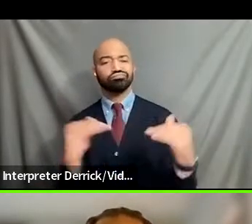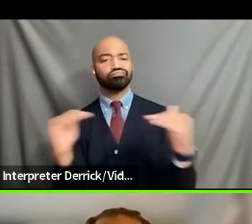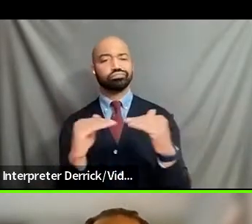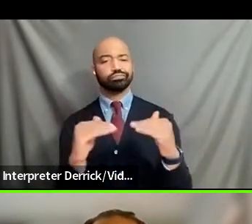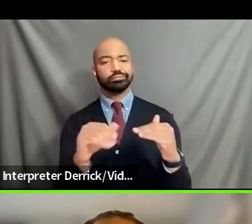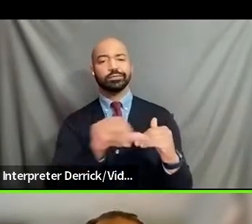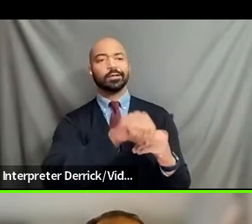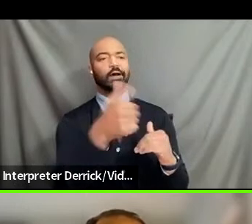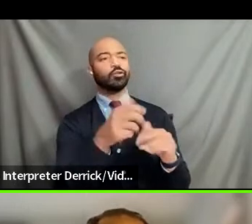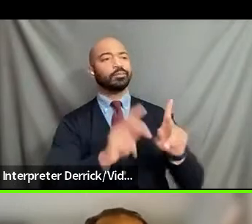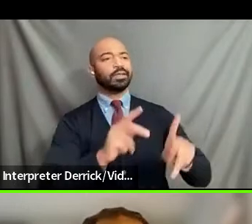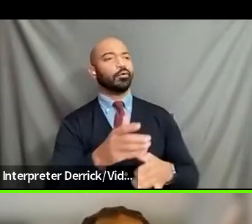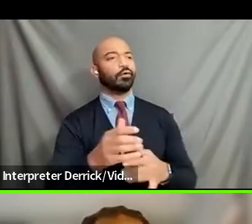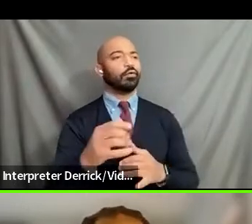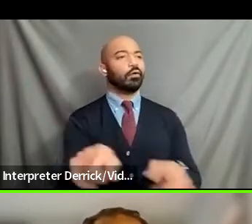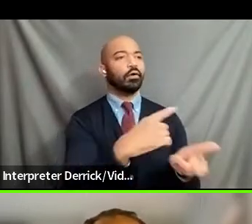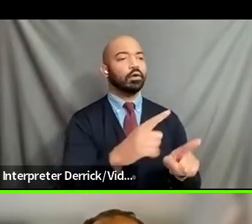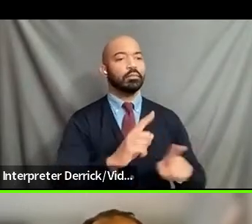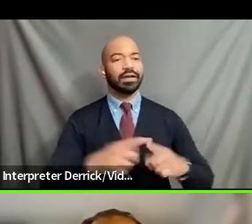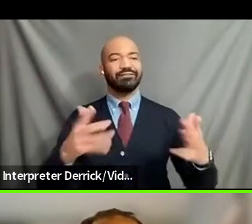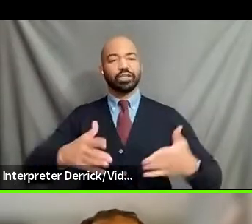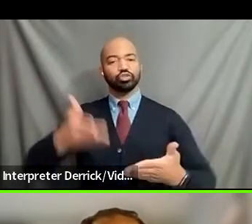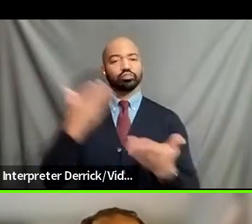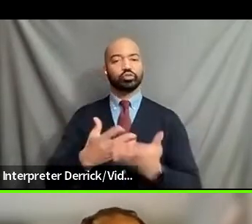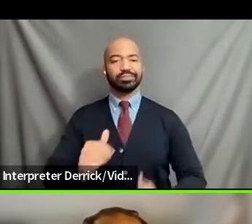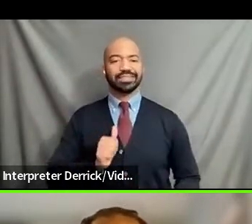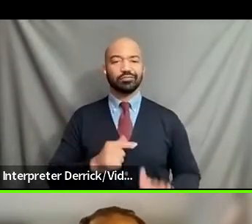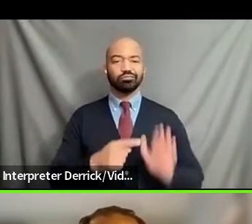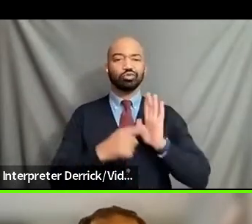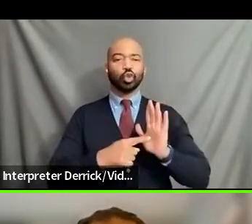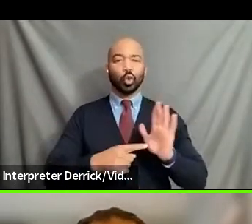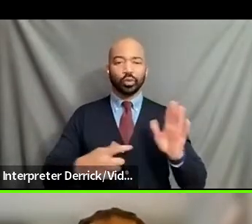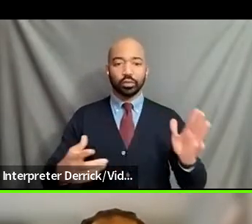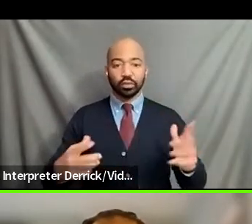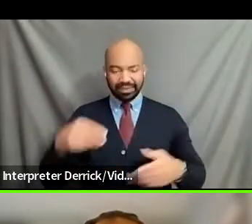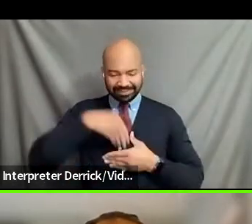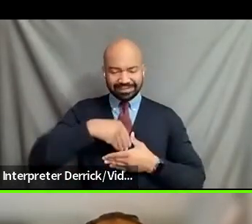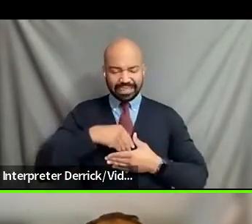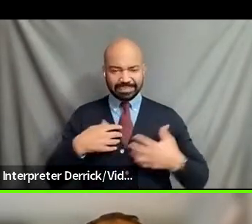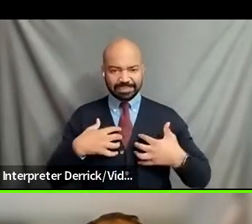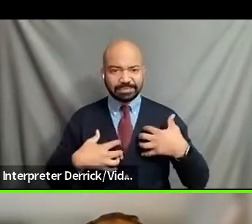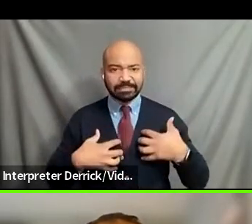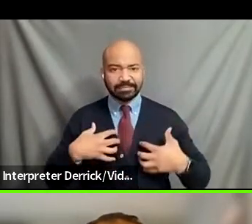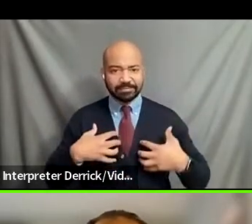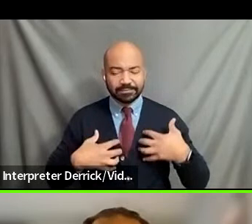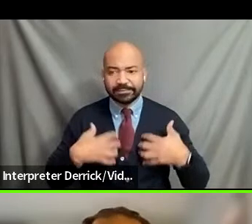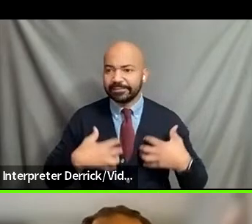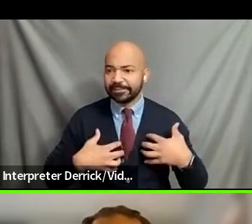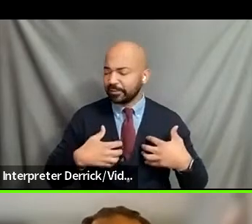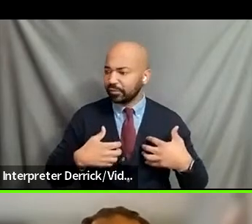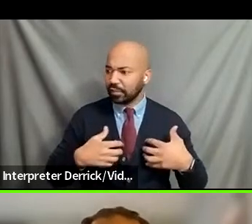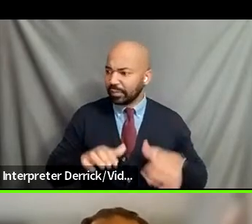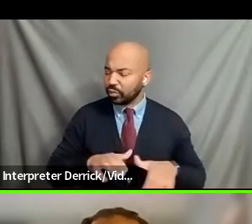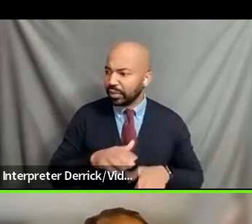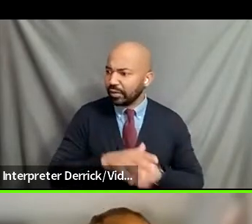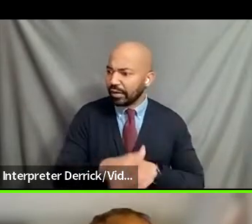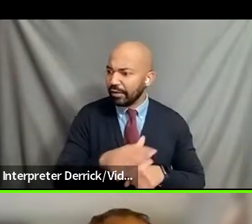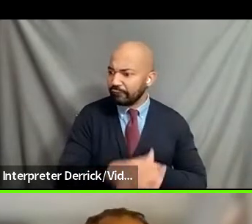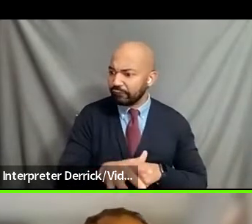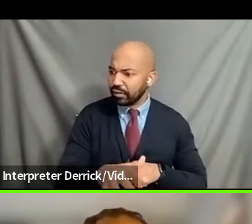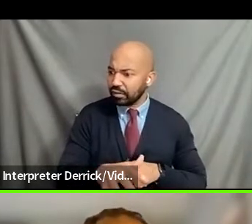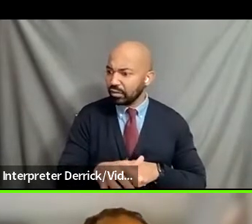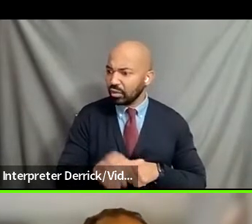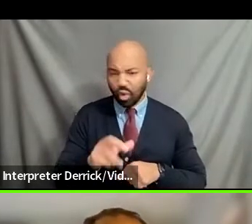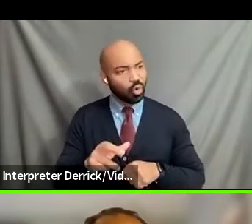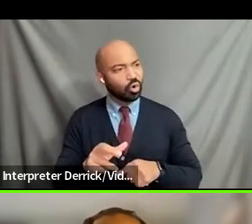as my peers when I've already proven myself. And it's a constant internal battle to be like, am I doing enough or am I